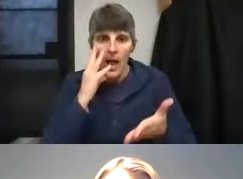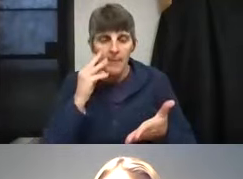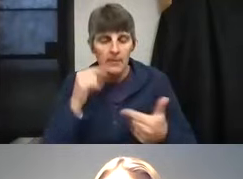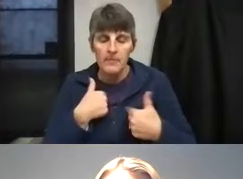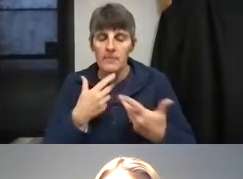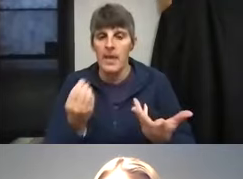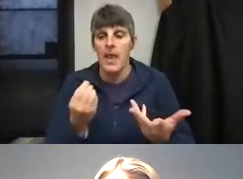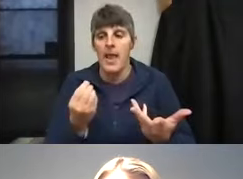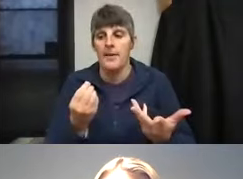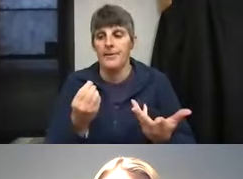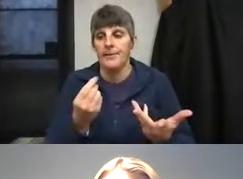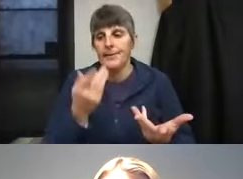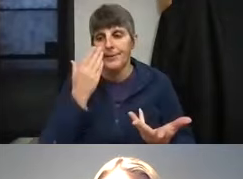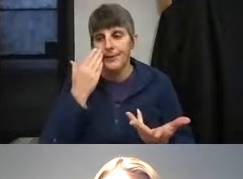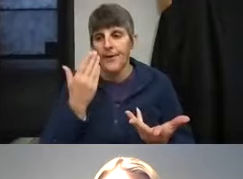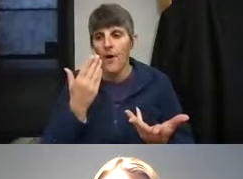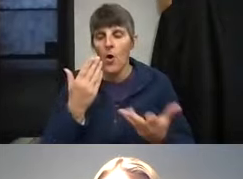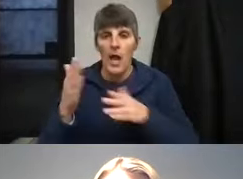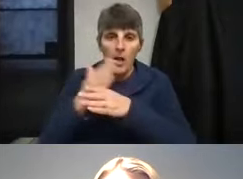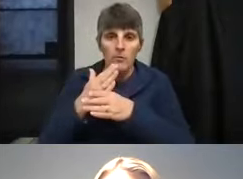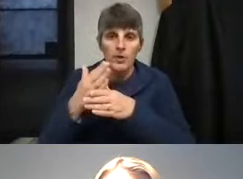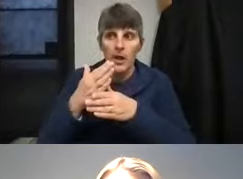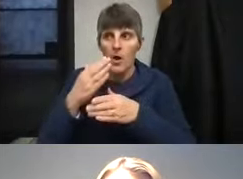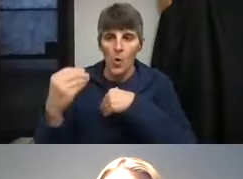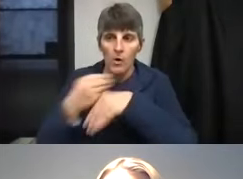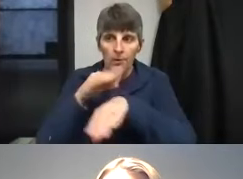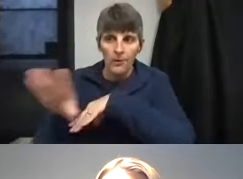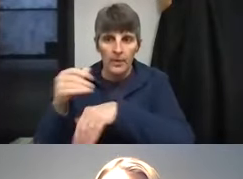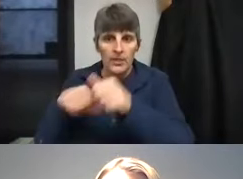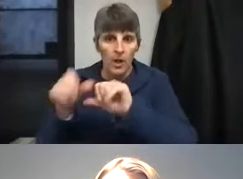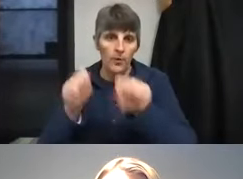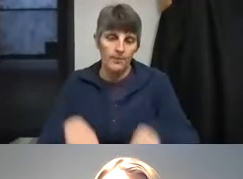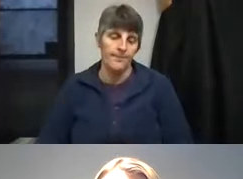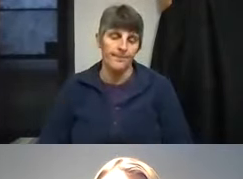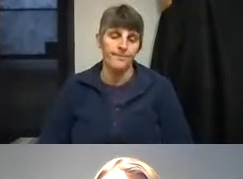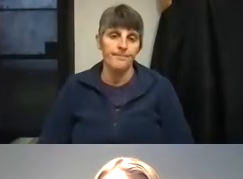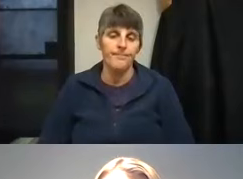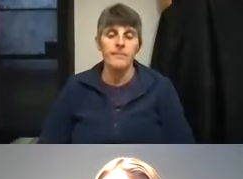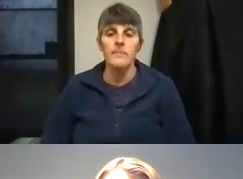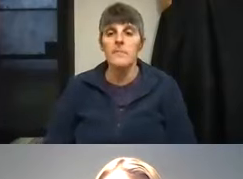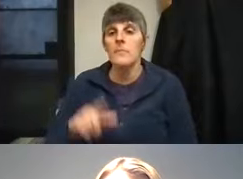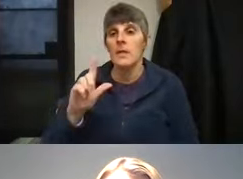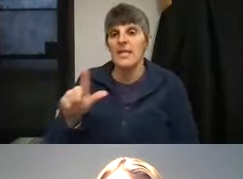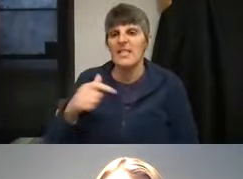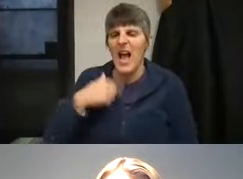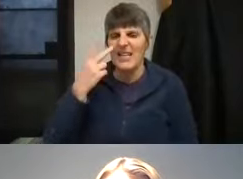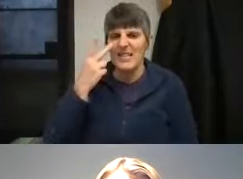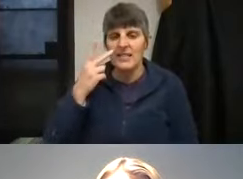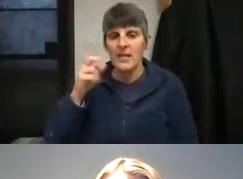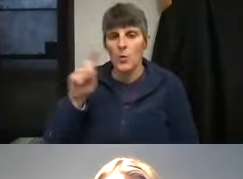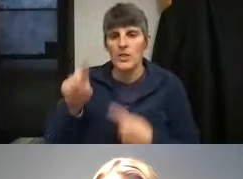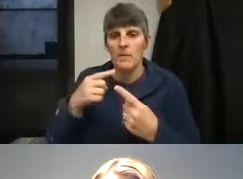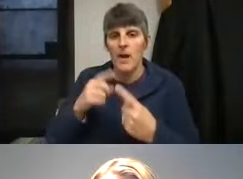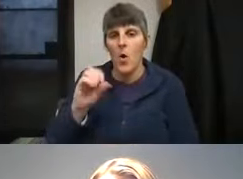kind of bounce advice off of one another. I did see a question about